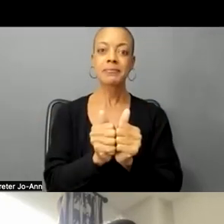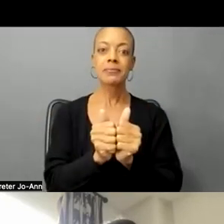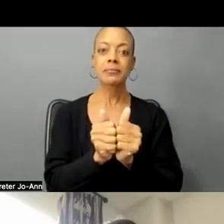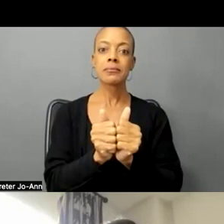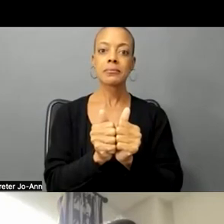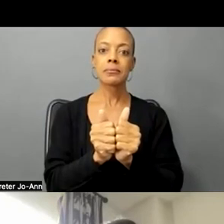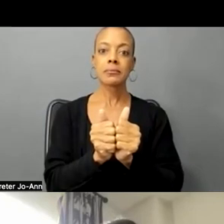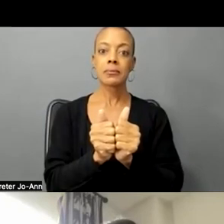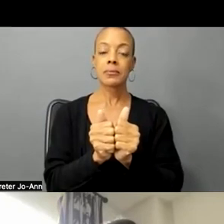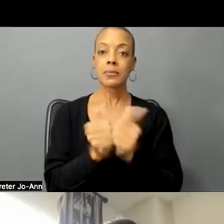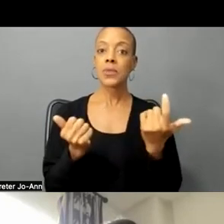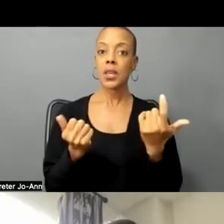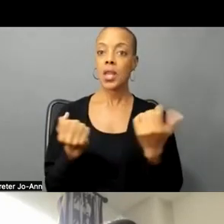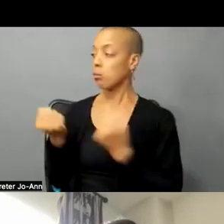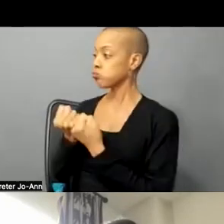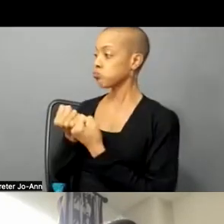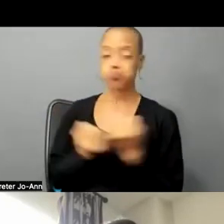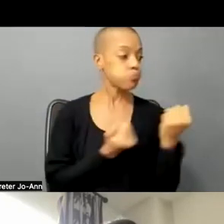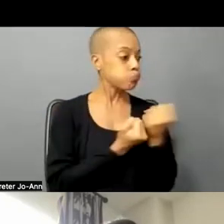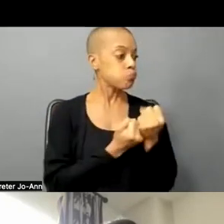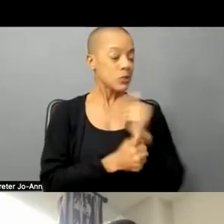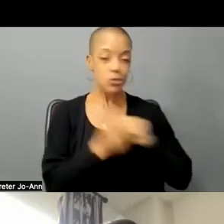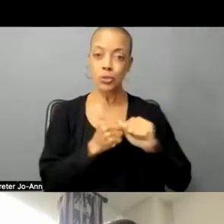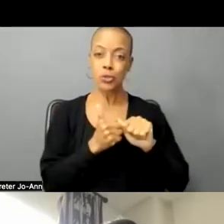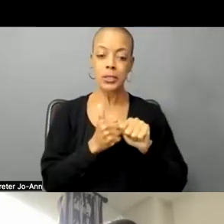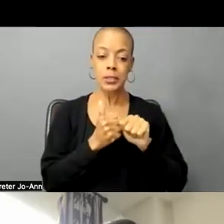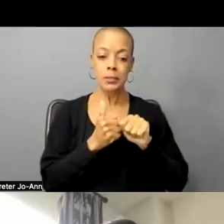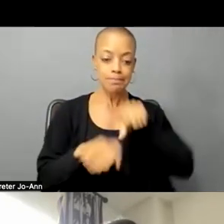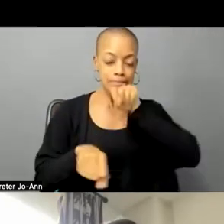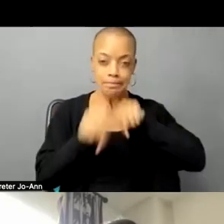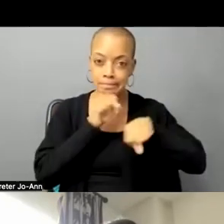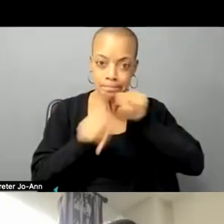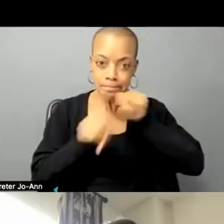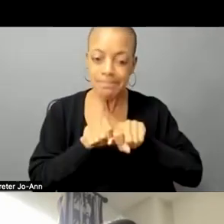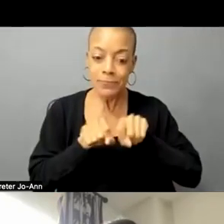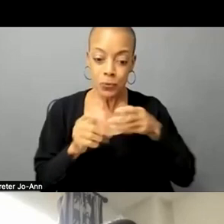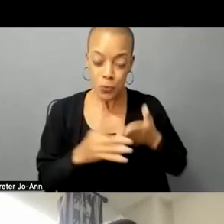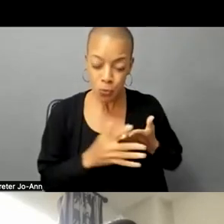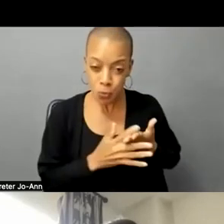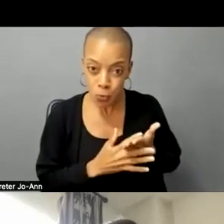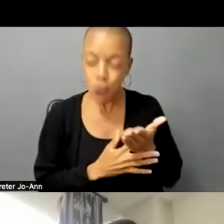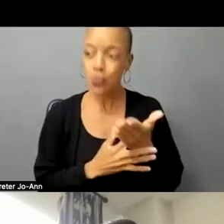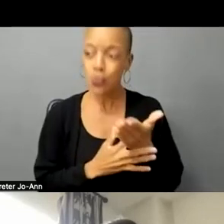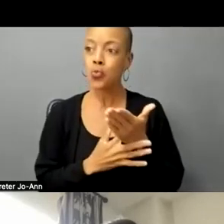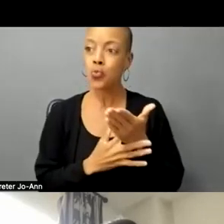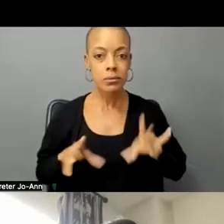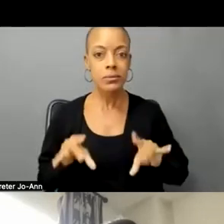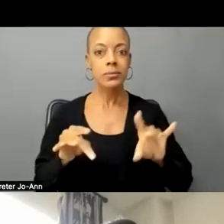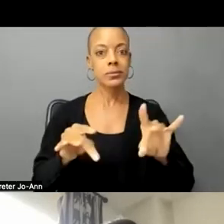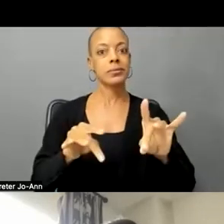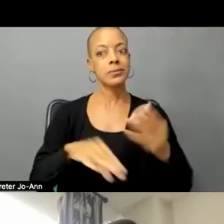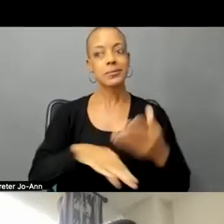being side by side with each other in that struggle, we learn about each other and we grow. And I think, I'm